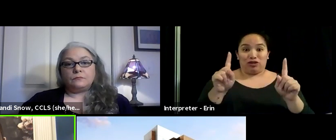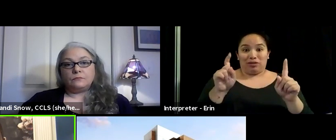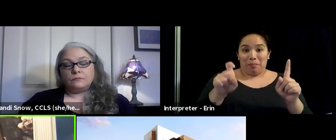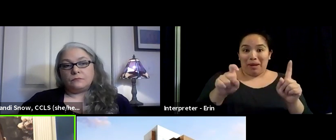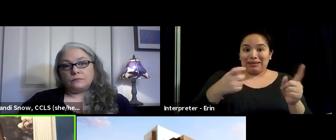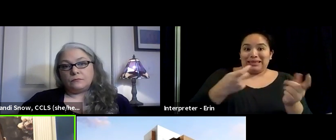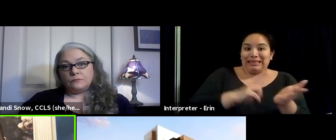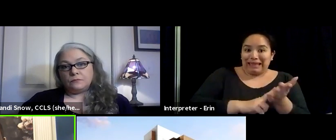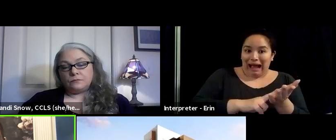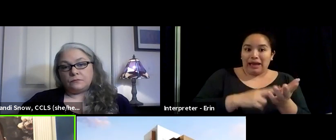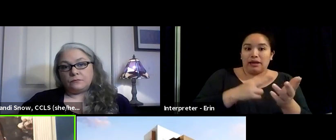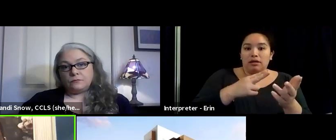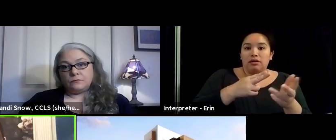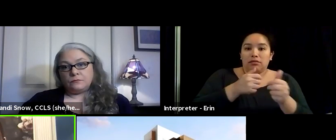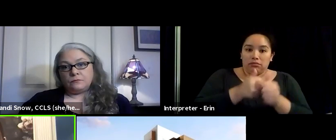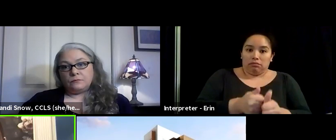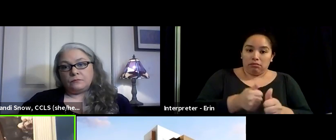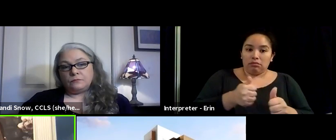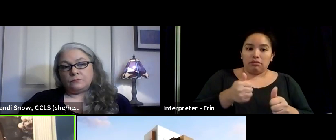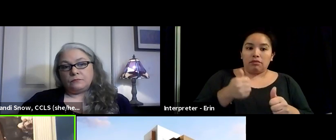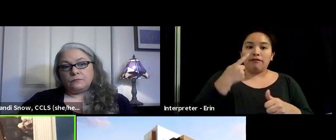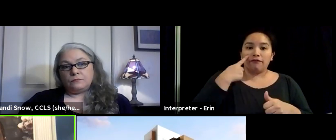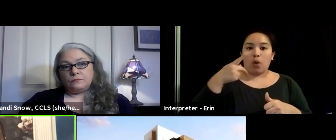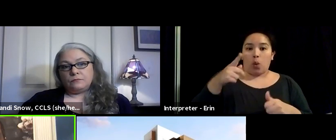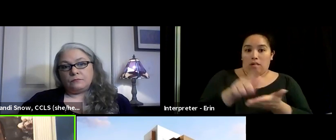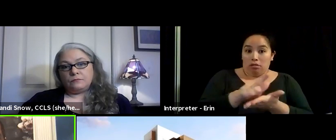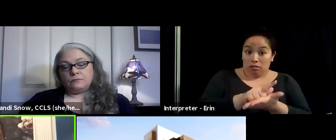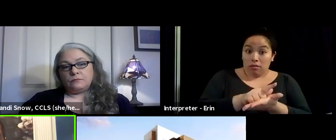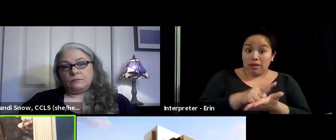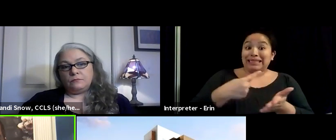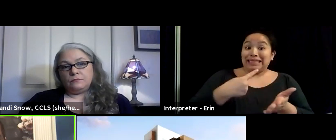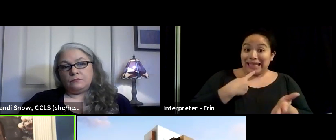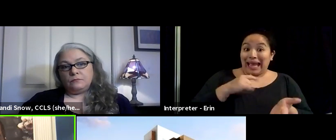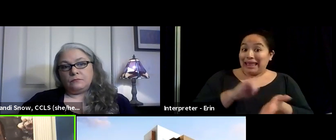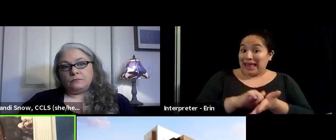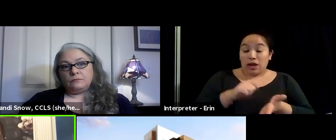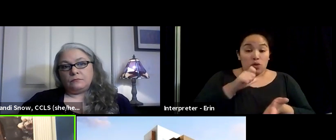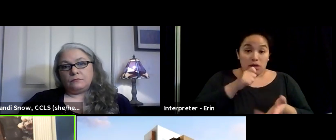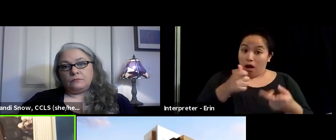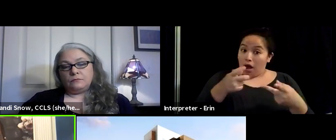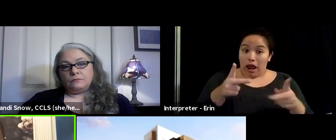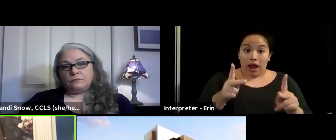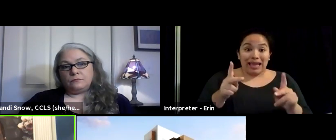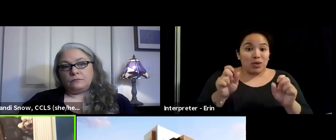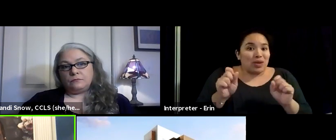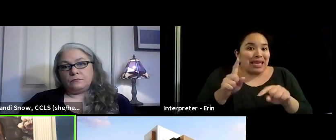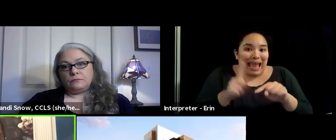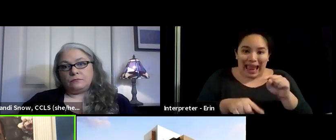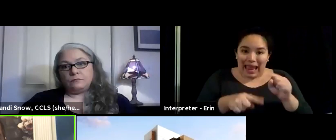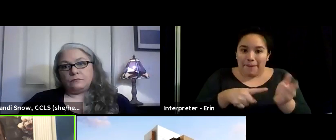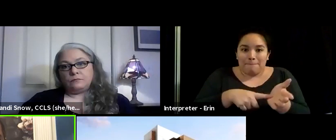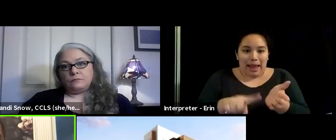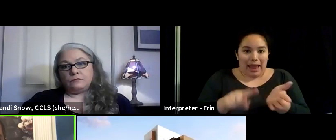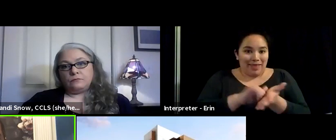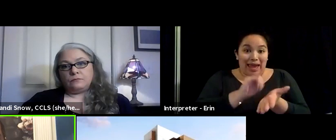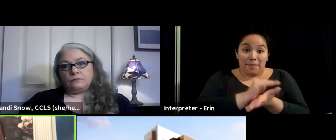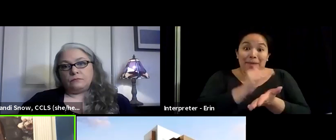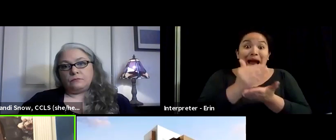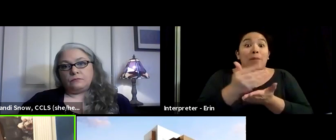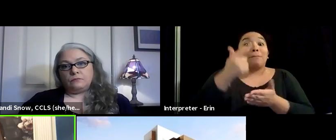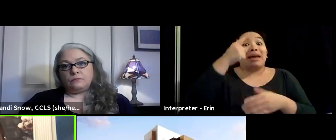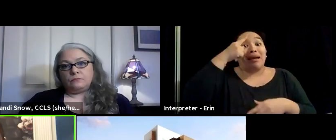signed under the penalty of perjury, indicating that they are unable to pay the demanded amount because